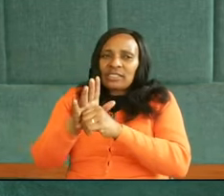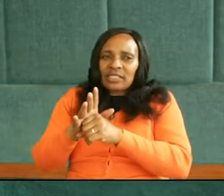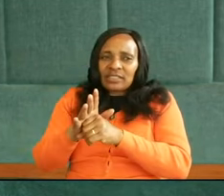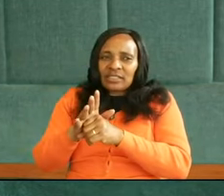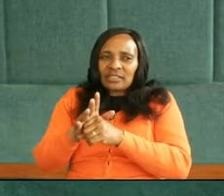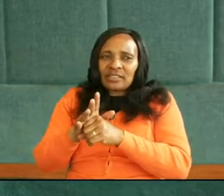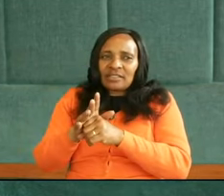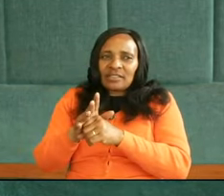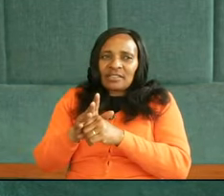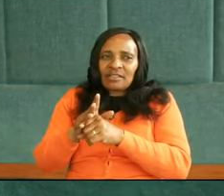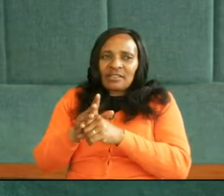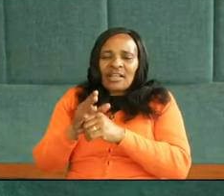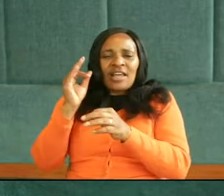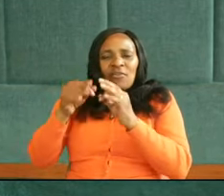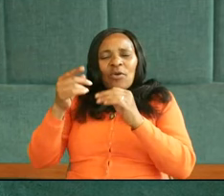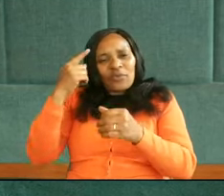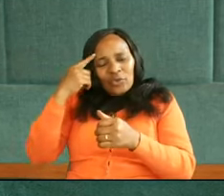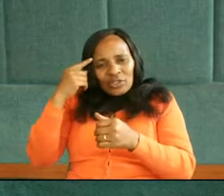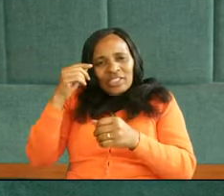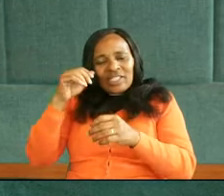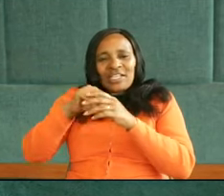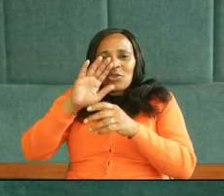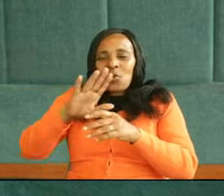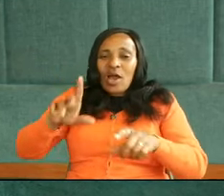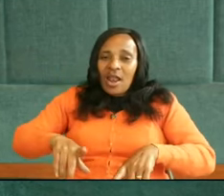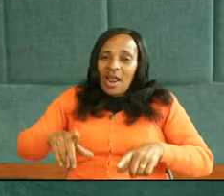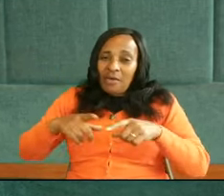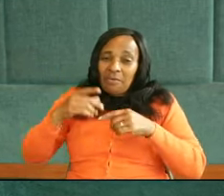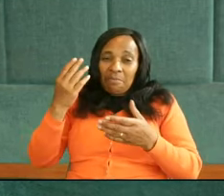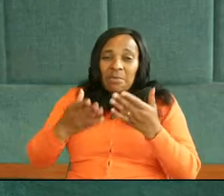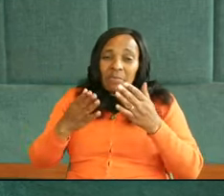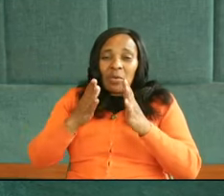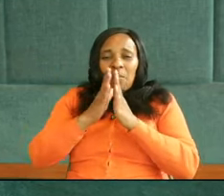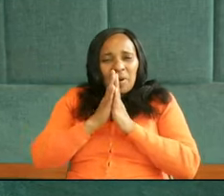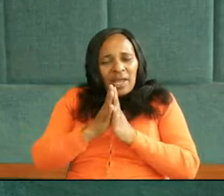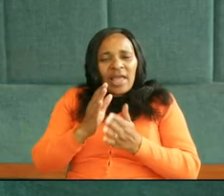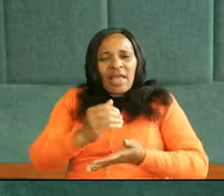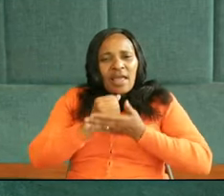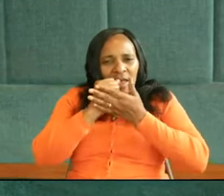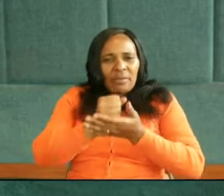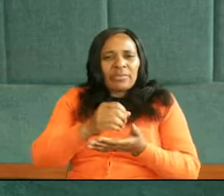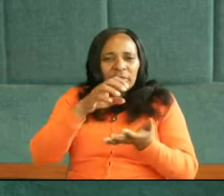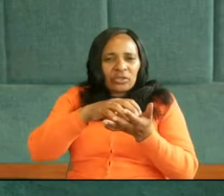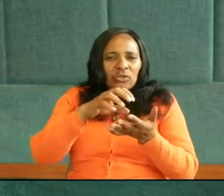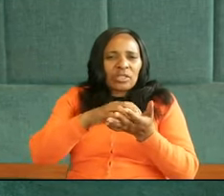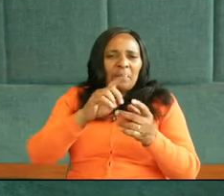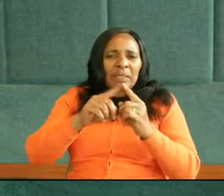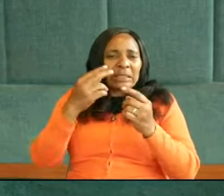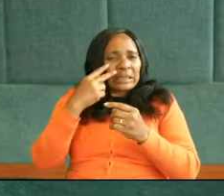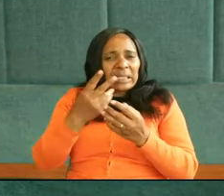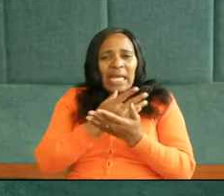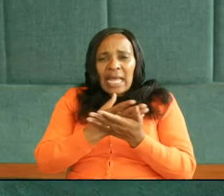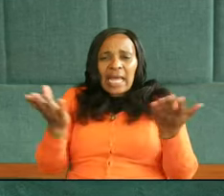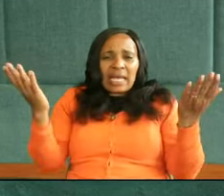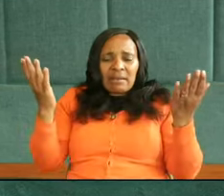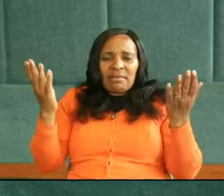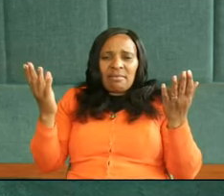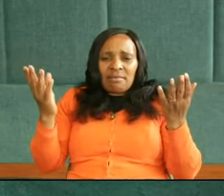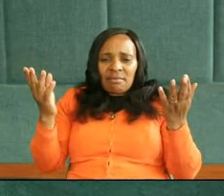Well, you've even just thought of that part in your life, right? Maybe you've prayed for help in a situation, but you don't see any immediate